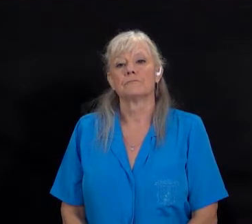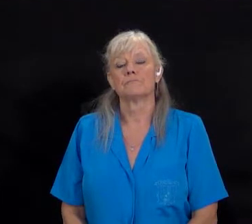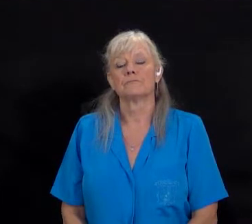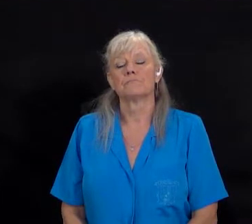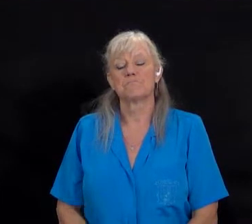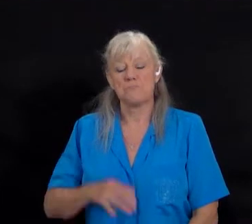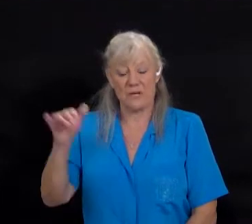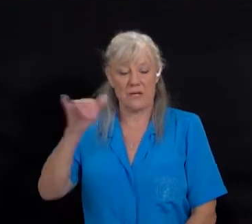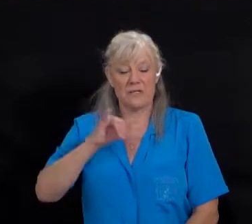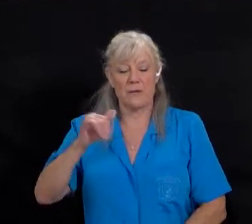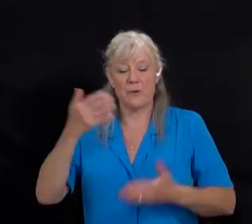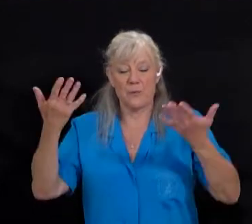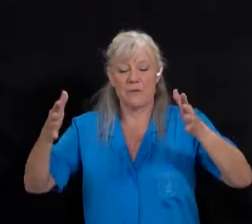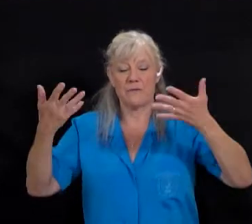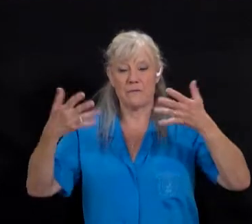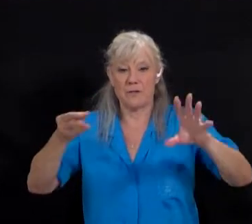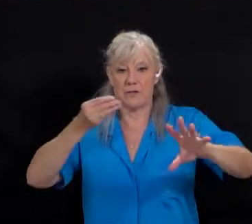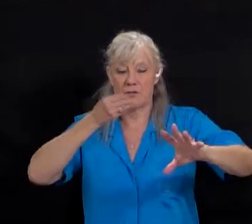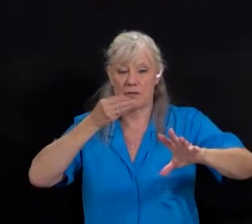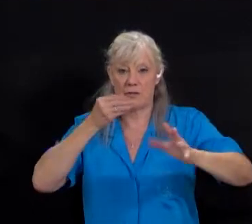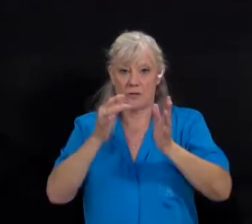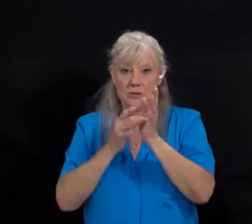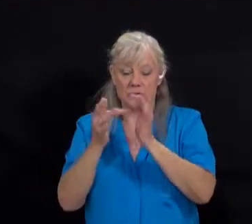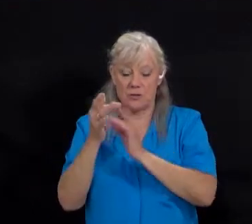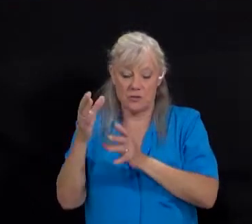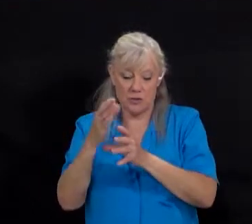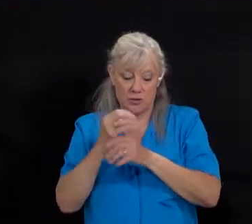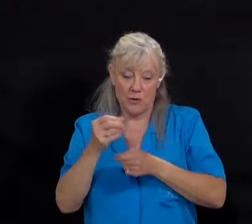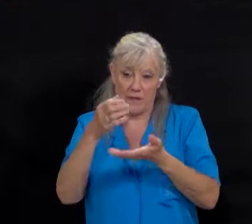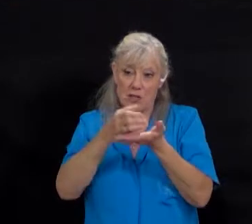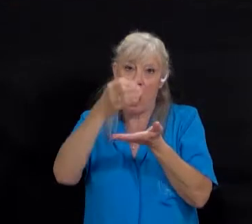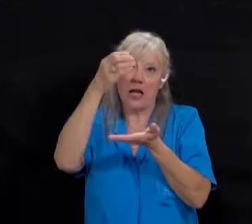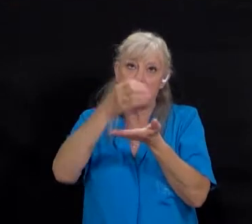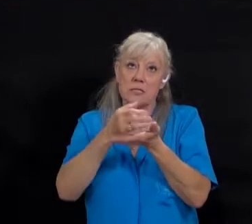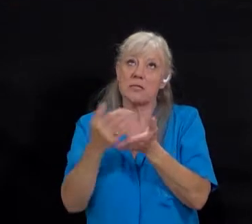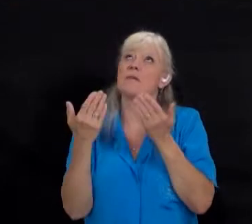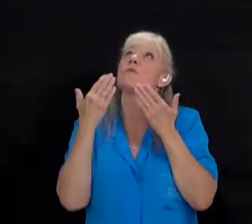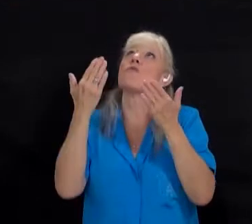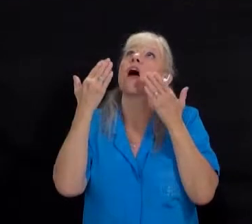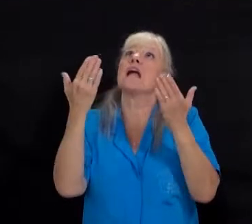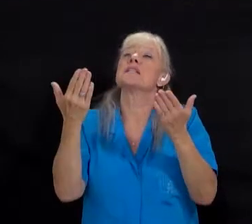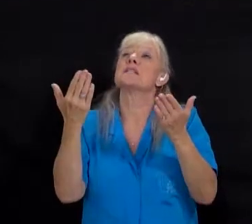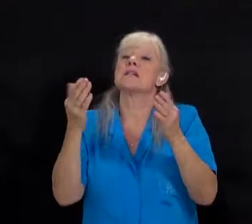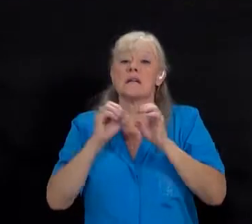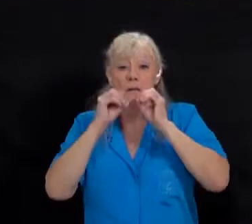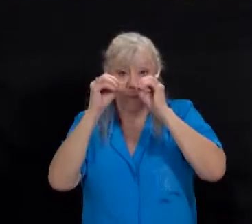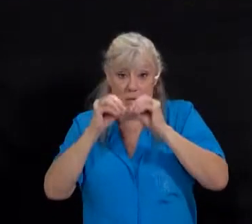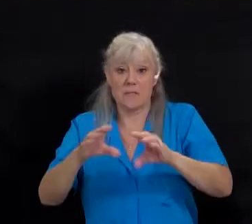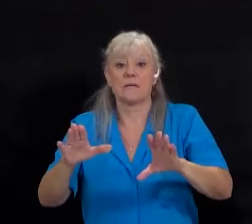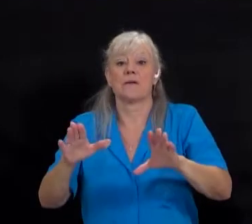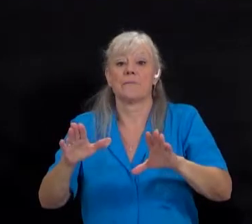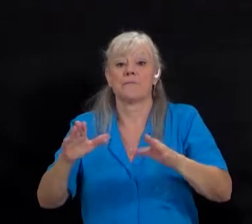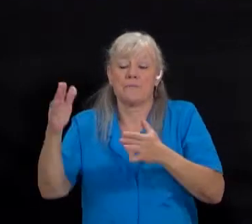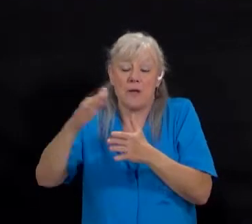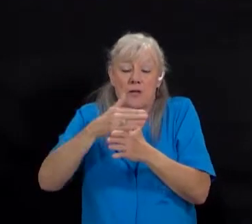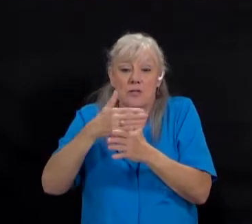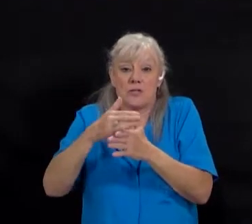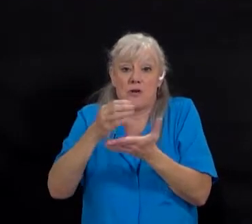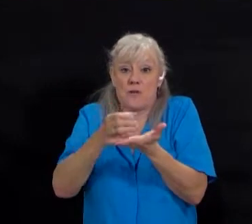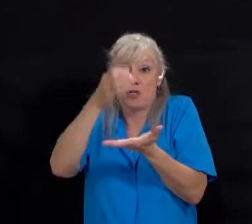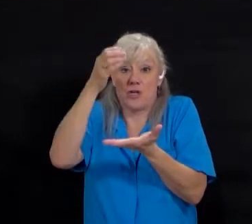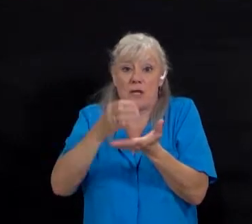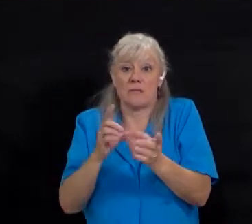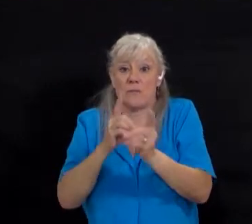In a similar way, when supper was ended, he took the chalice and, giving you thanks, he said the blessing, gave the chalice to